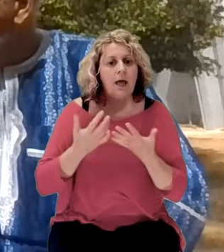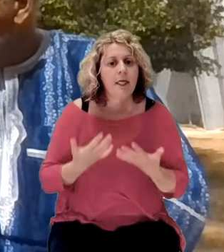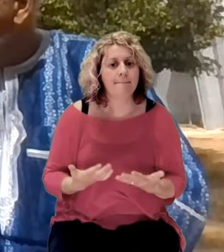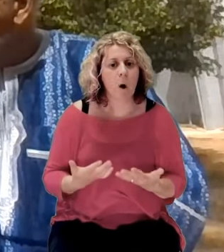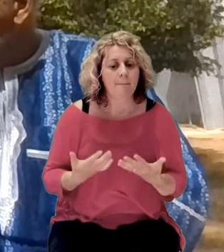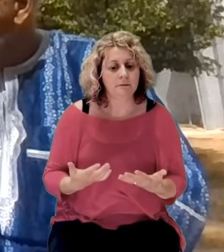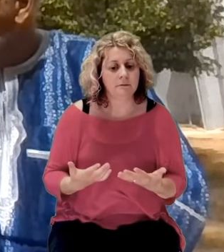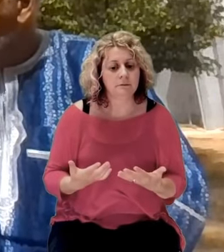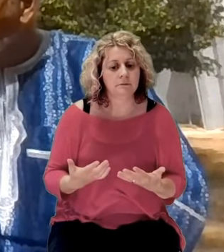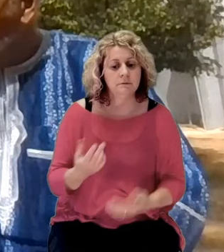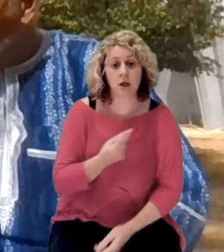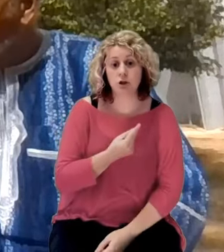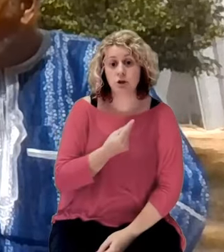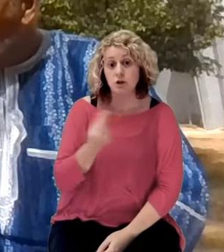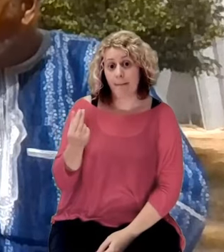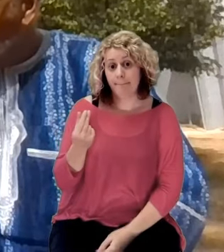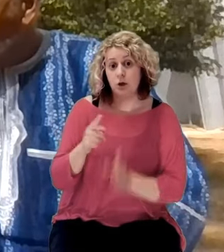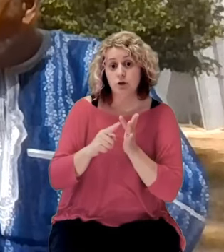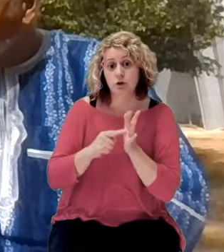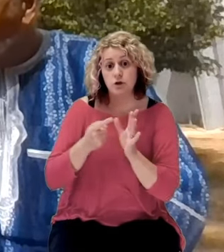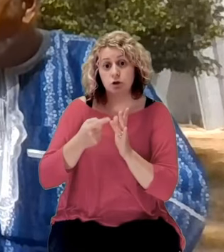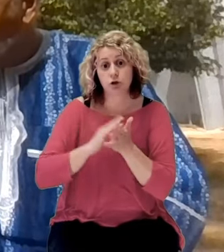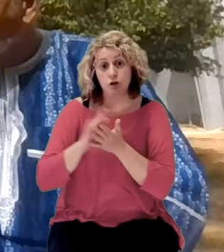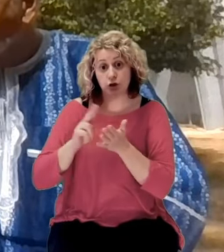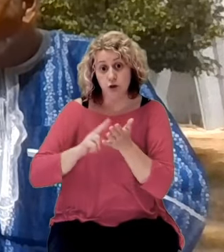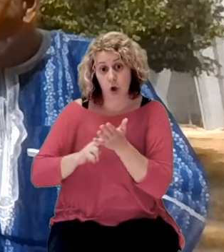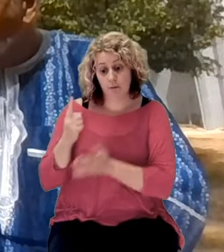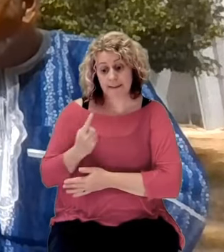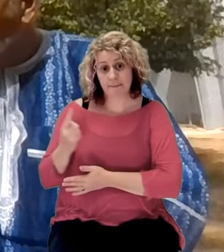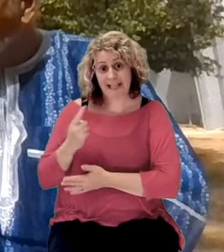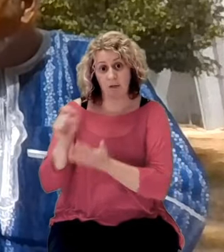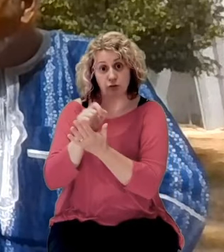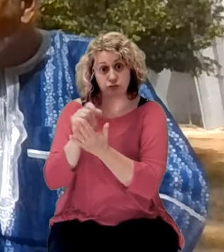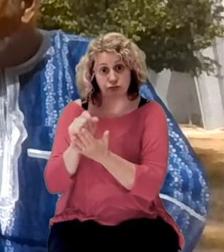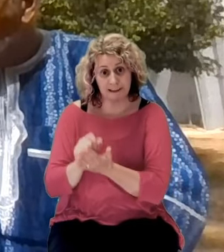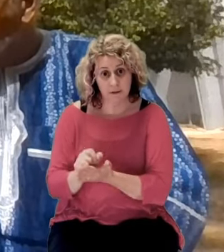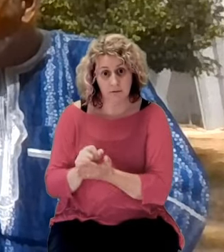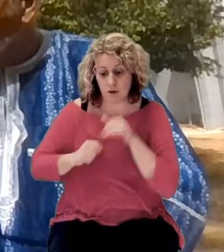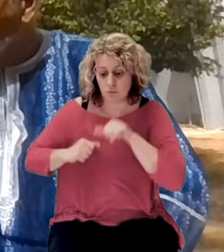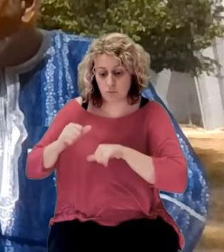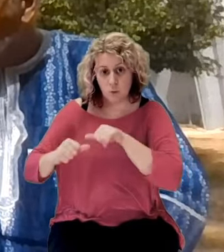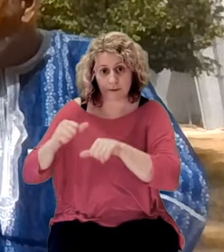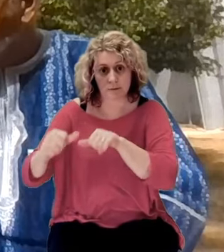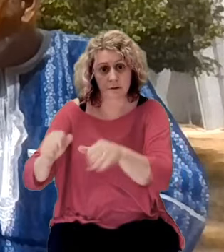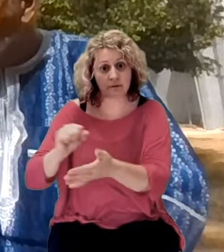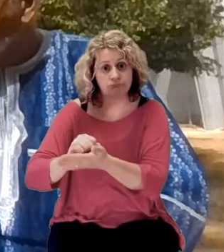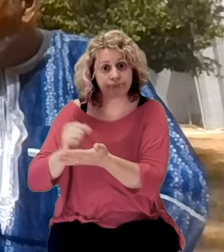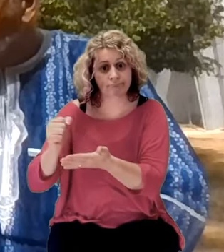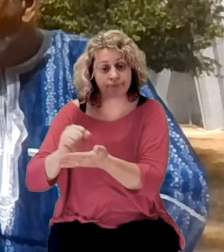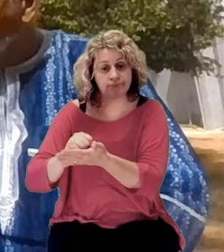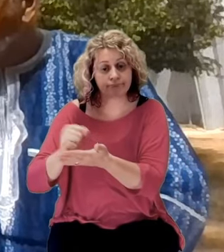are being processed, and also some of the books my husband has